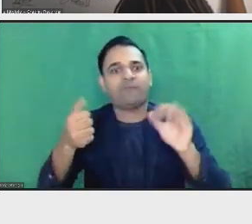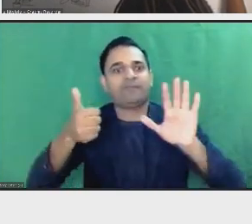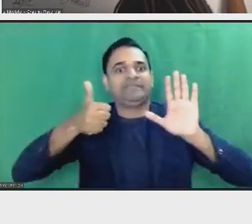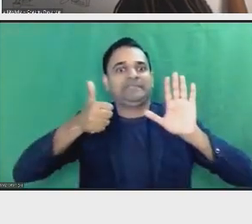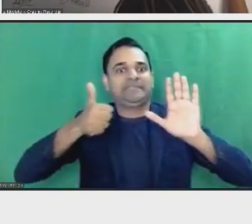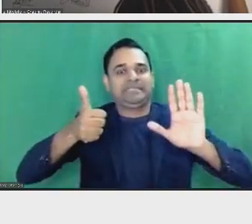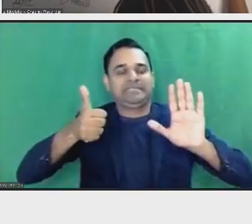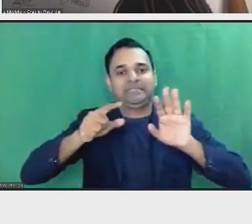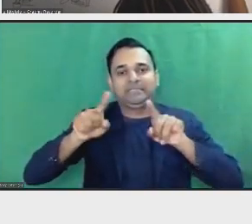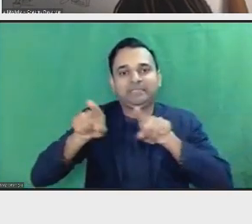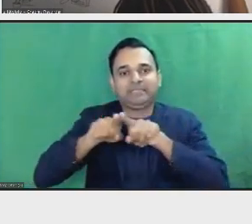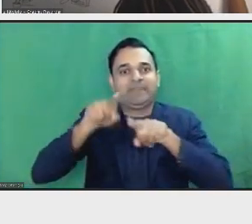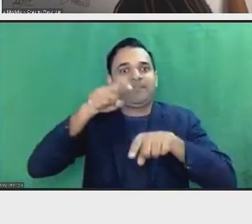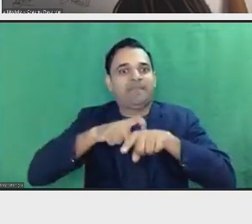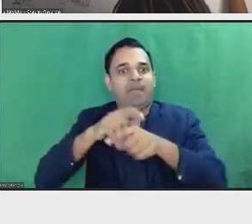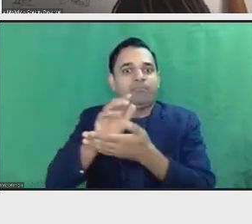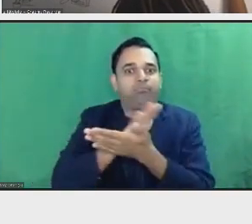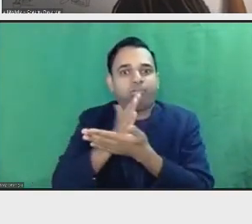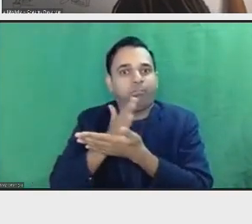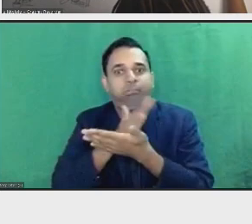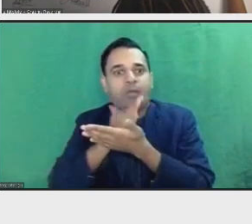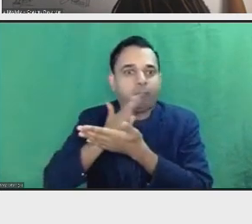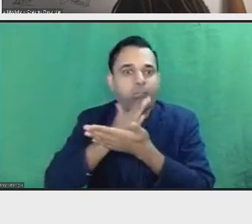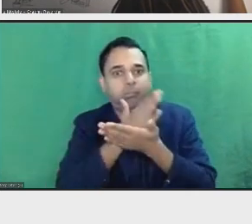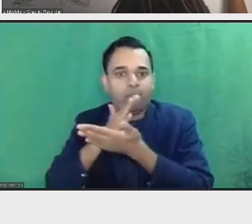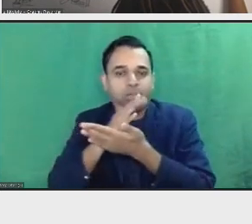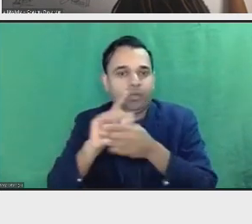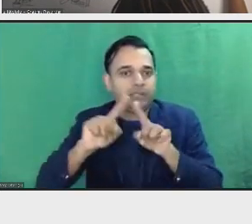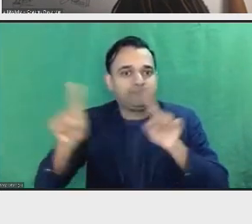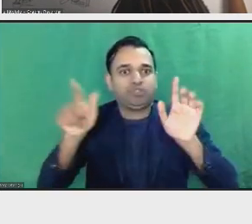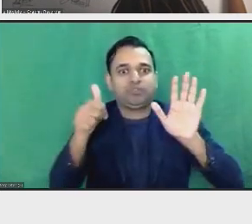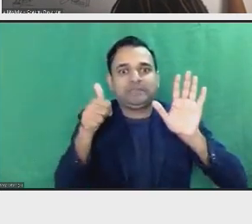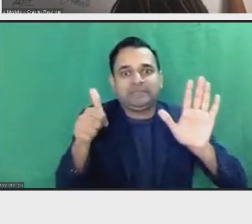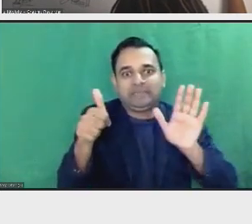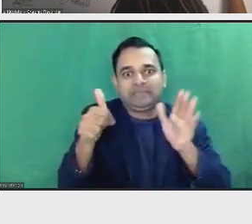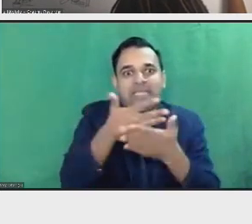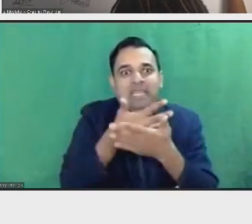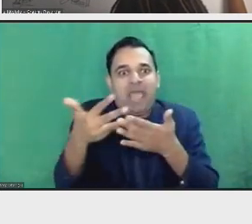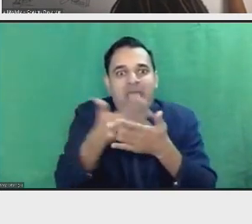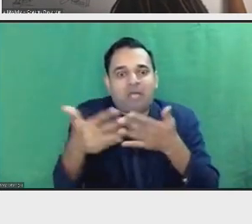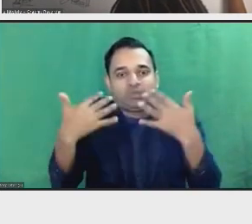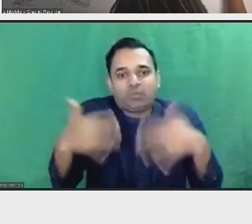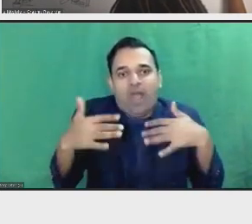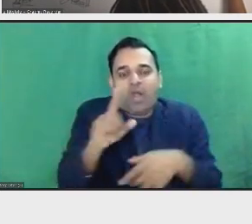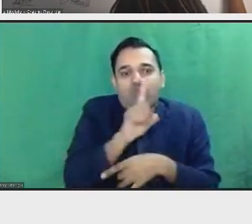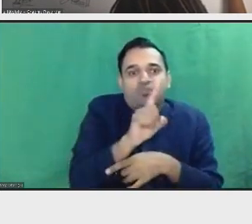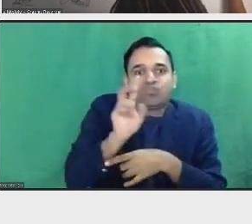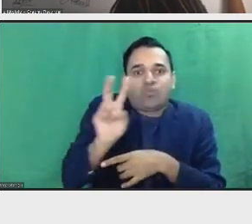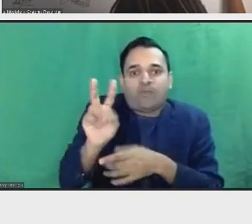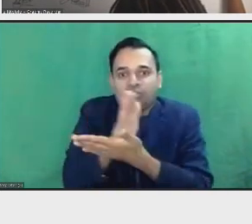12 interpreters on board, and that would be Jabril and